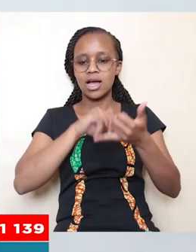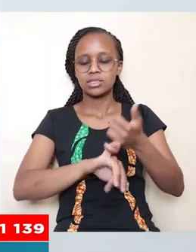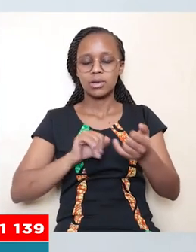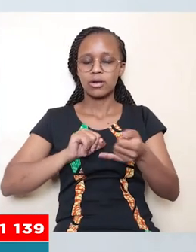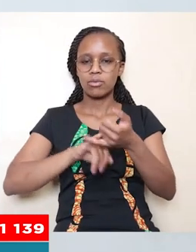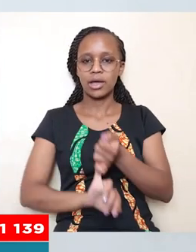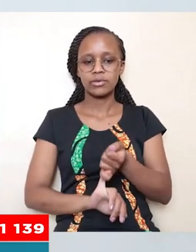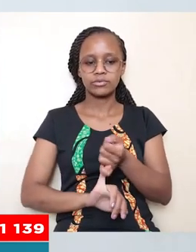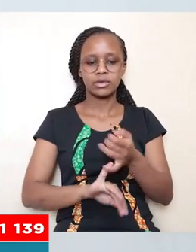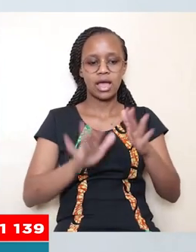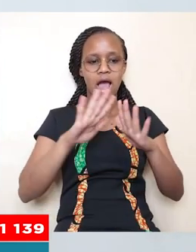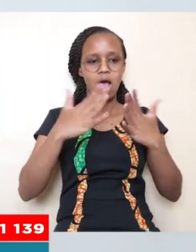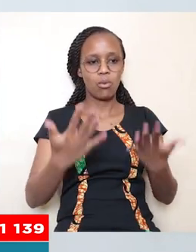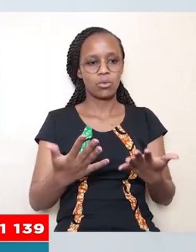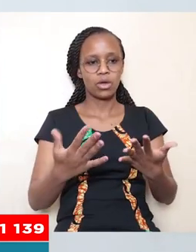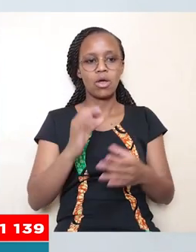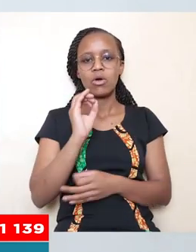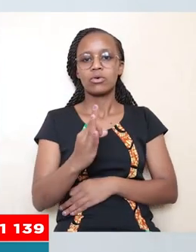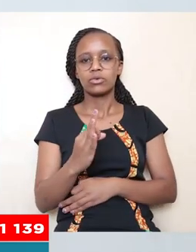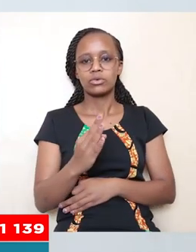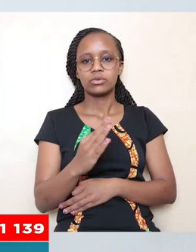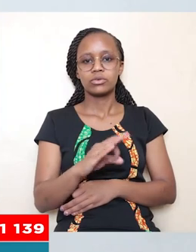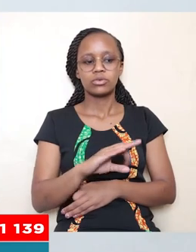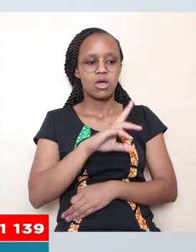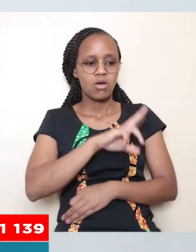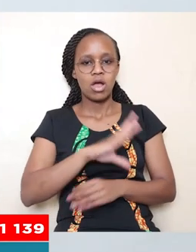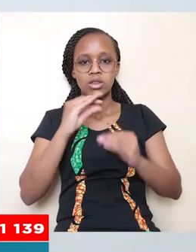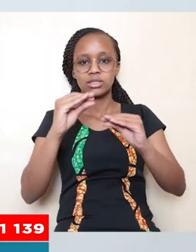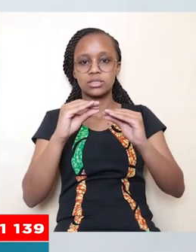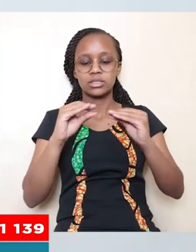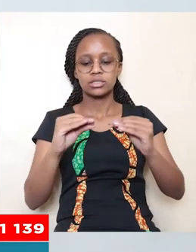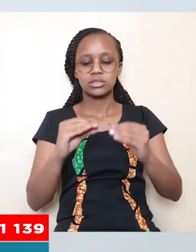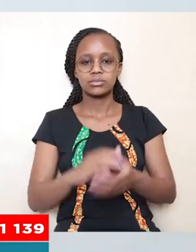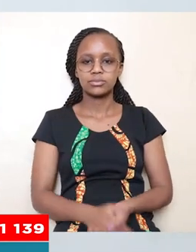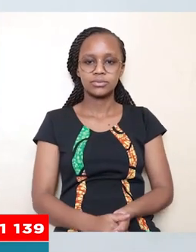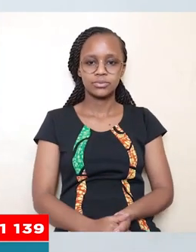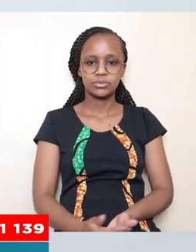and wife in terms even of value teaching.